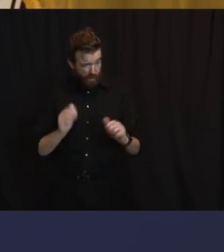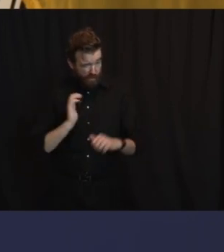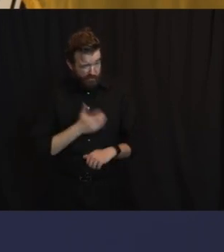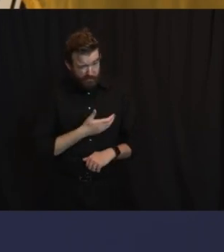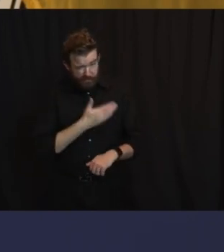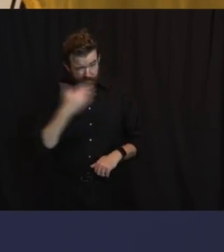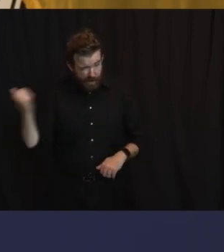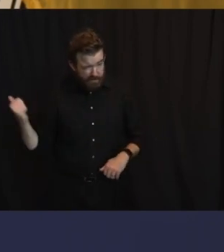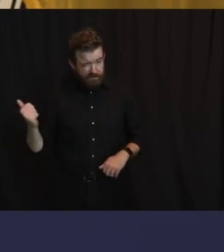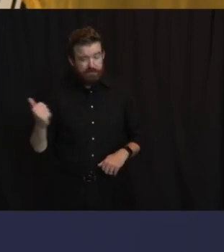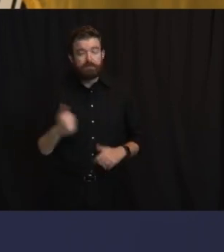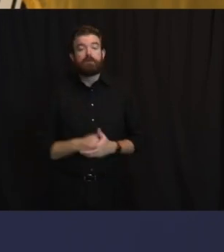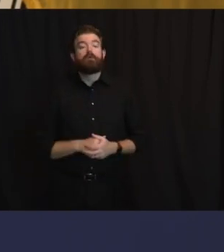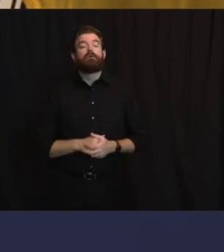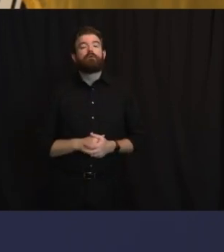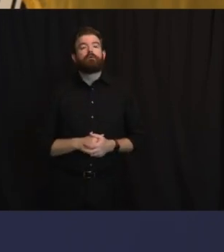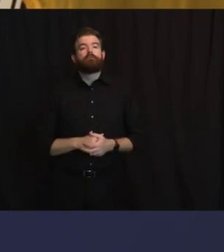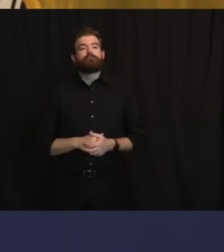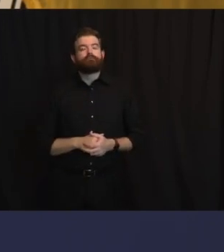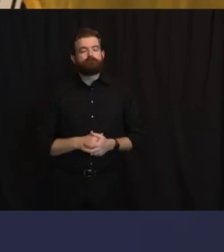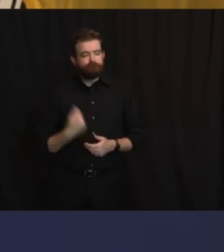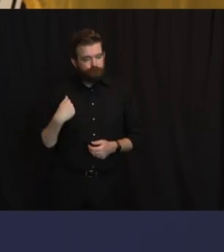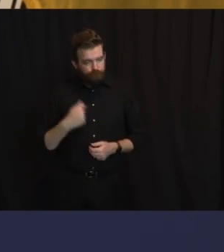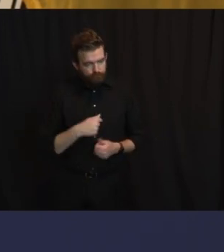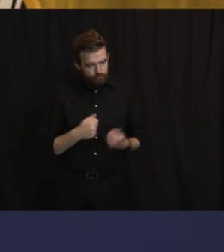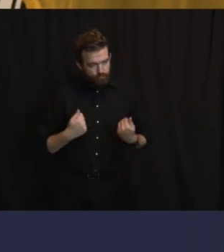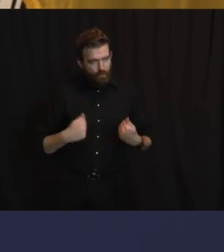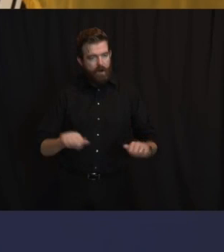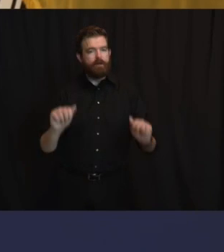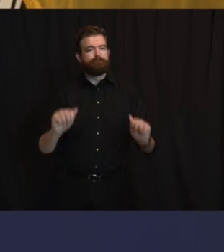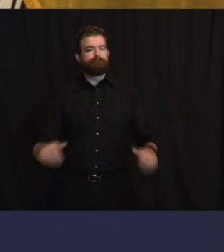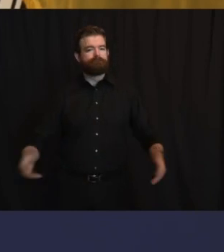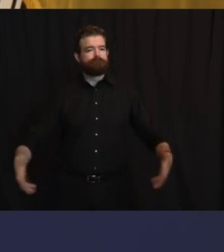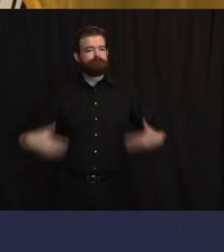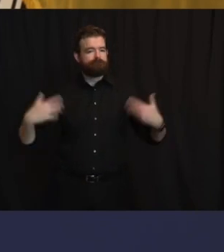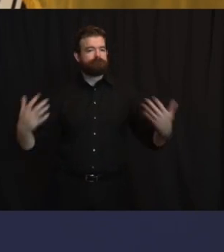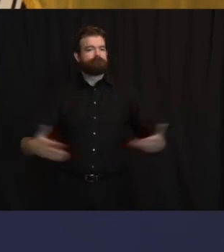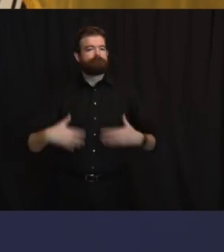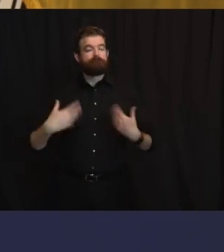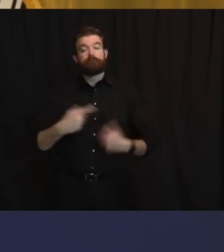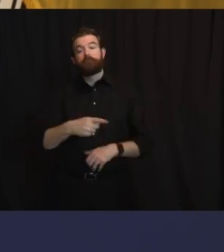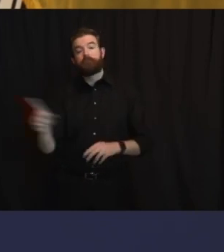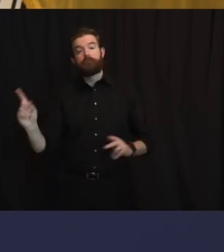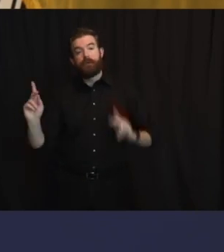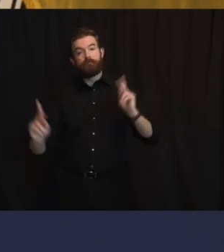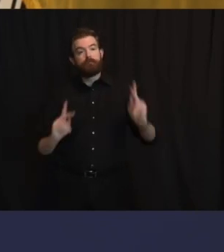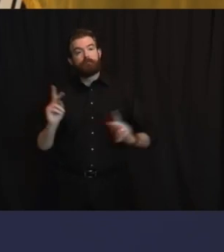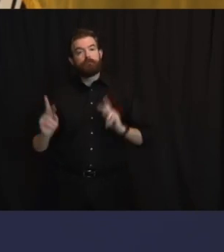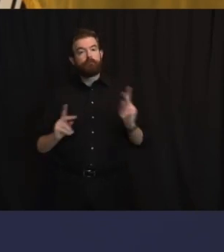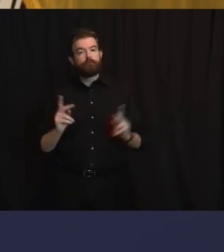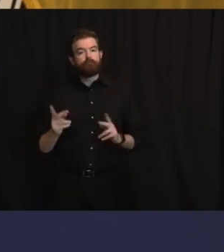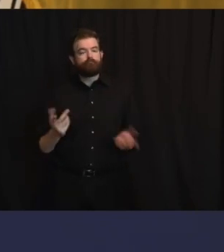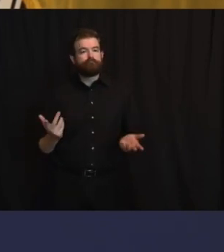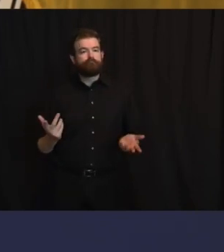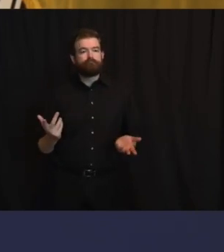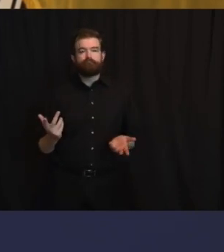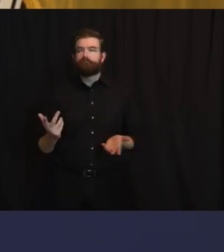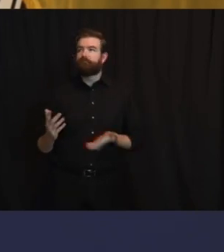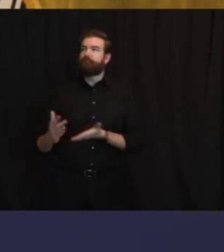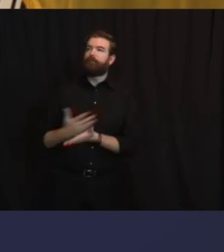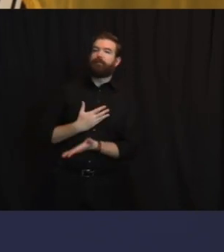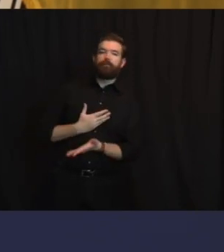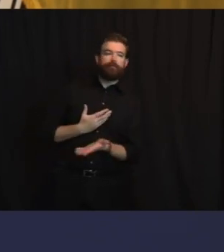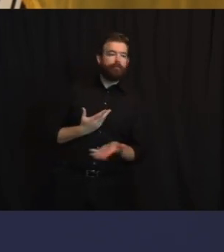we are trying our level best to get folks who have been left out of the support that